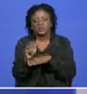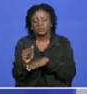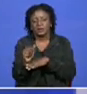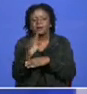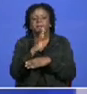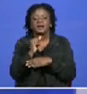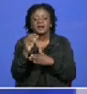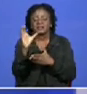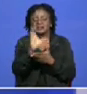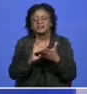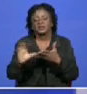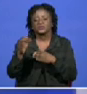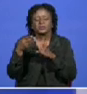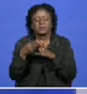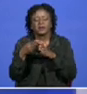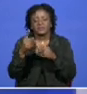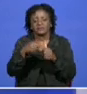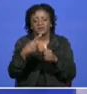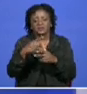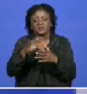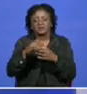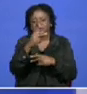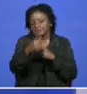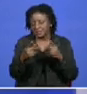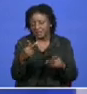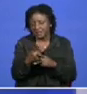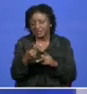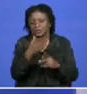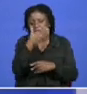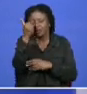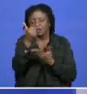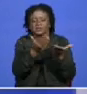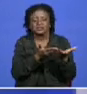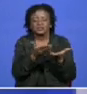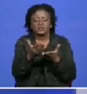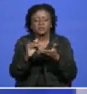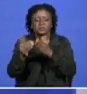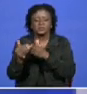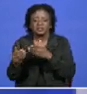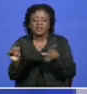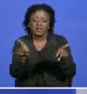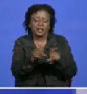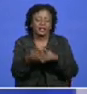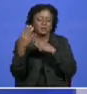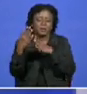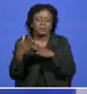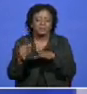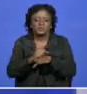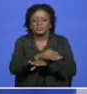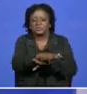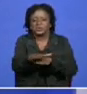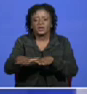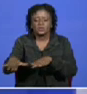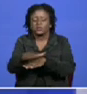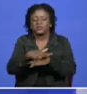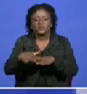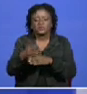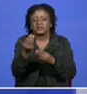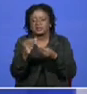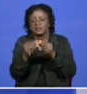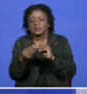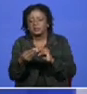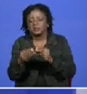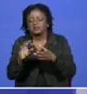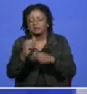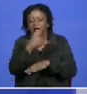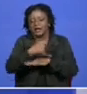kind virtual currency designed to better serve communities like the Bahamas, uniquely spread over a series of islands and keys. Governor